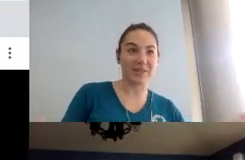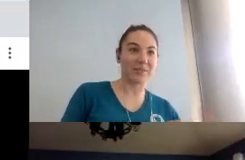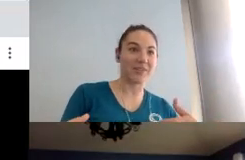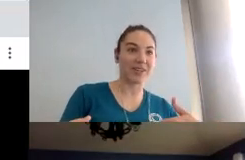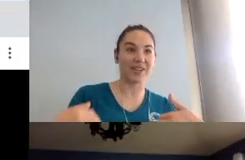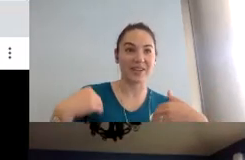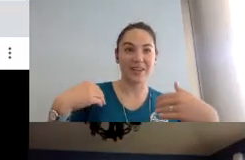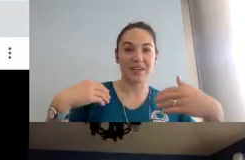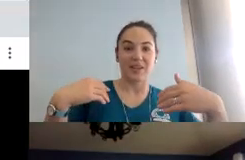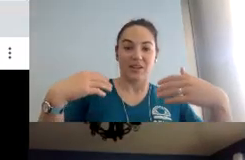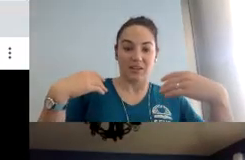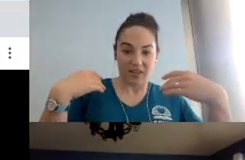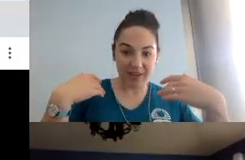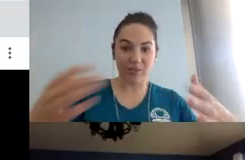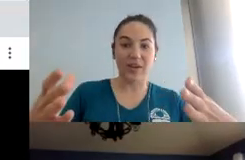can